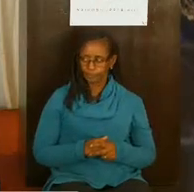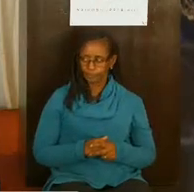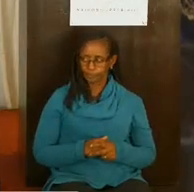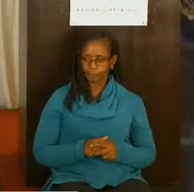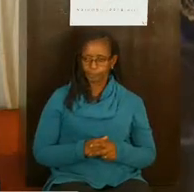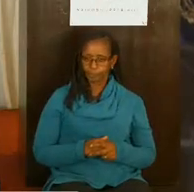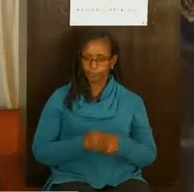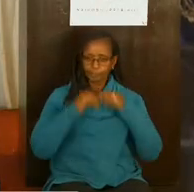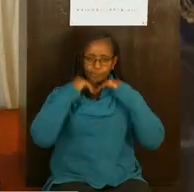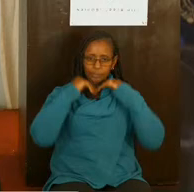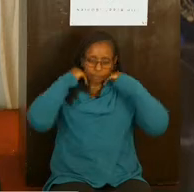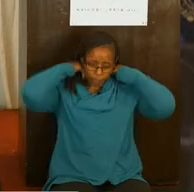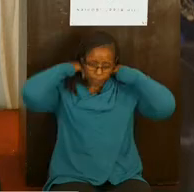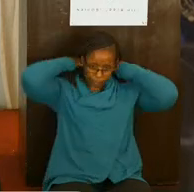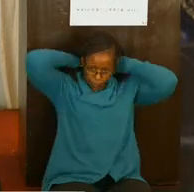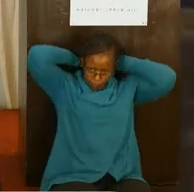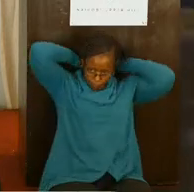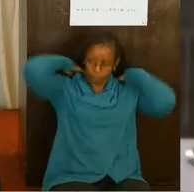um